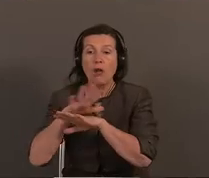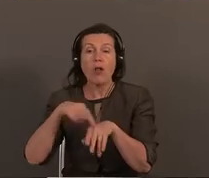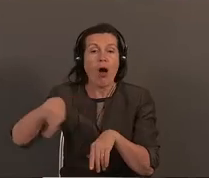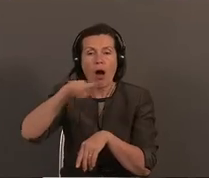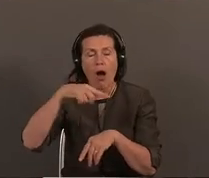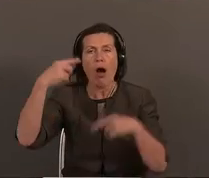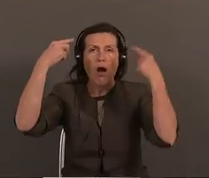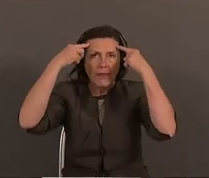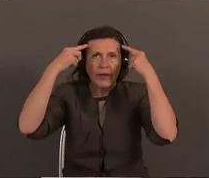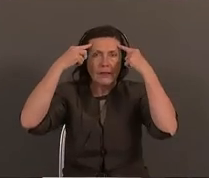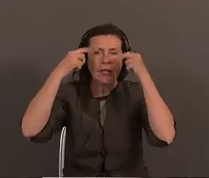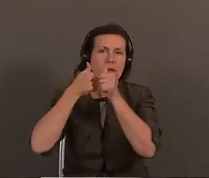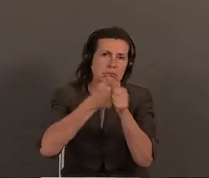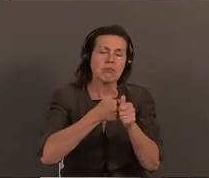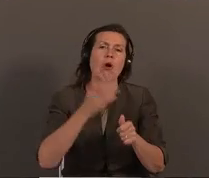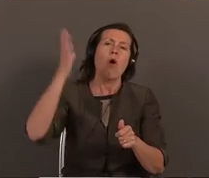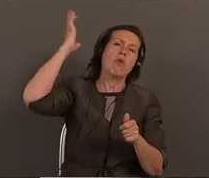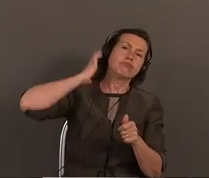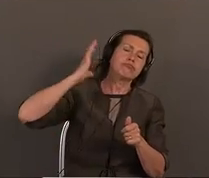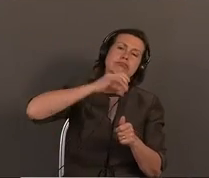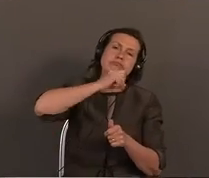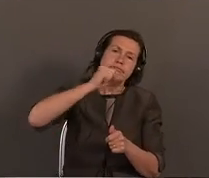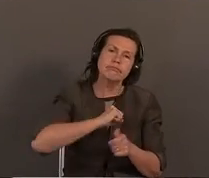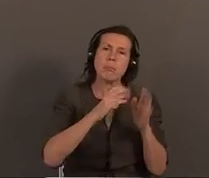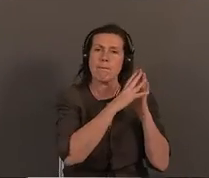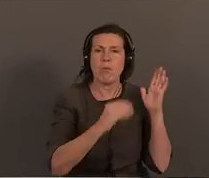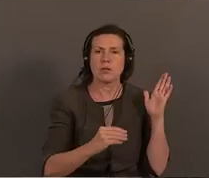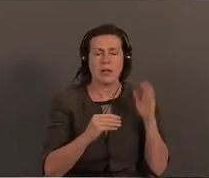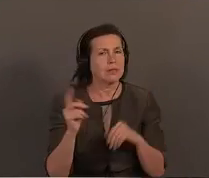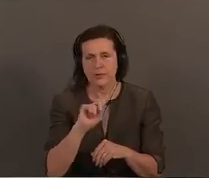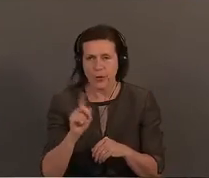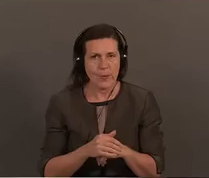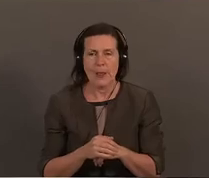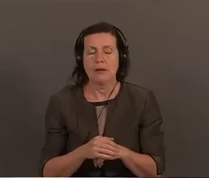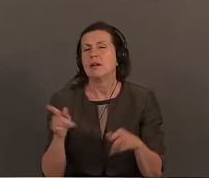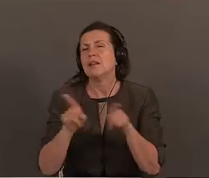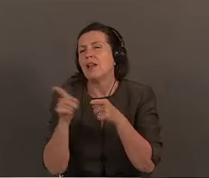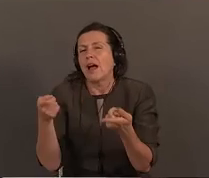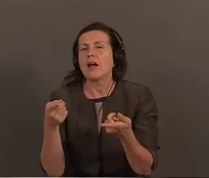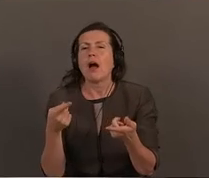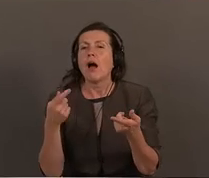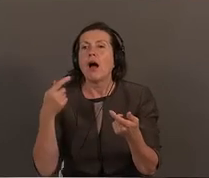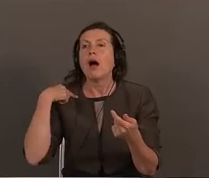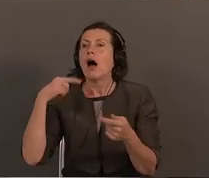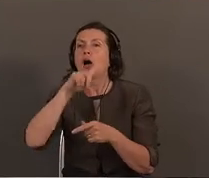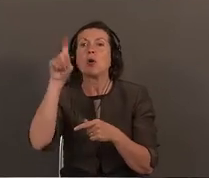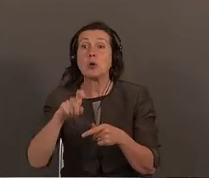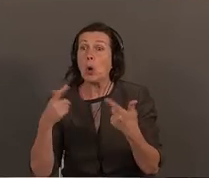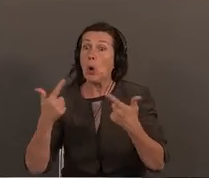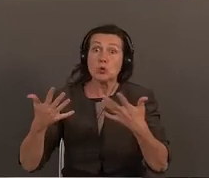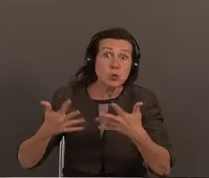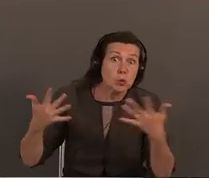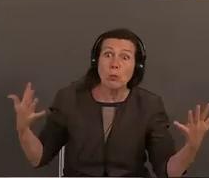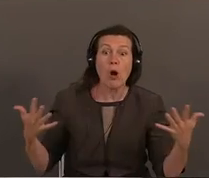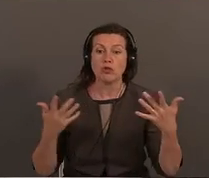why I react this way about the question of, do we have too much operators in Europe? I think the answer is